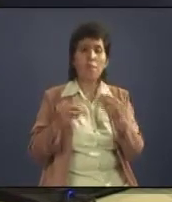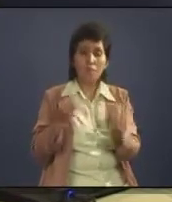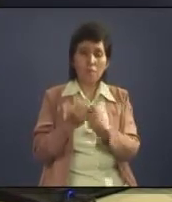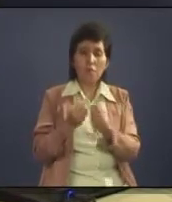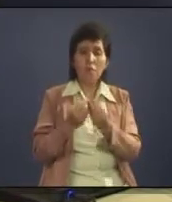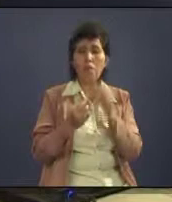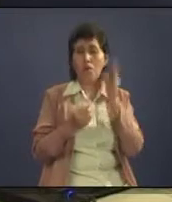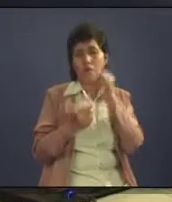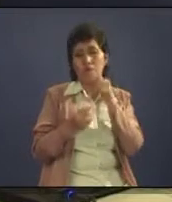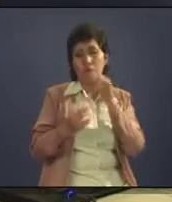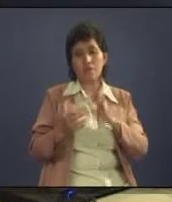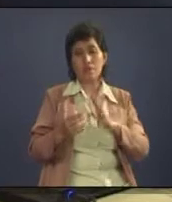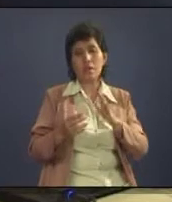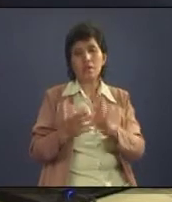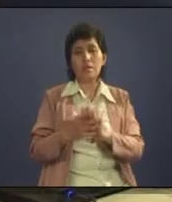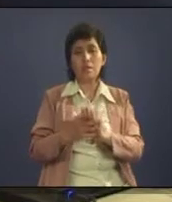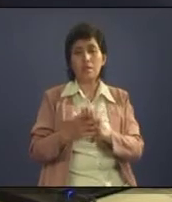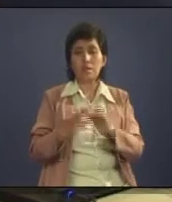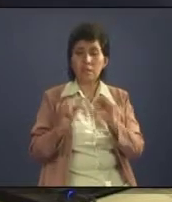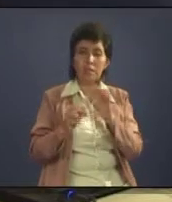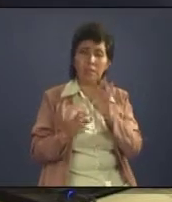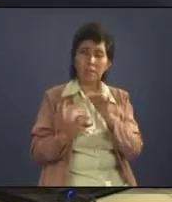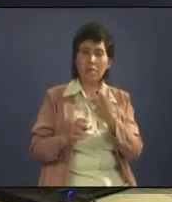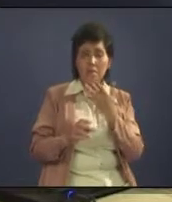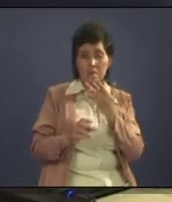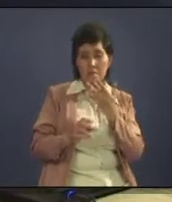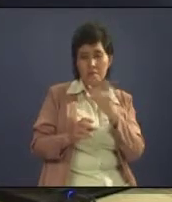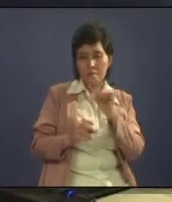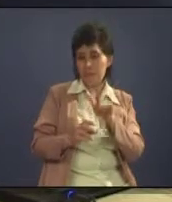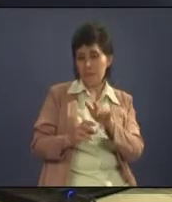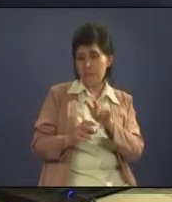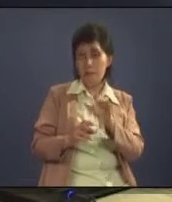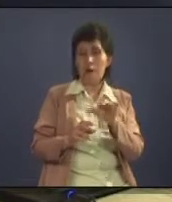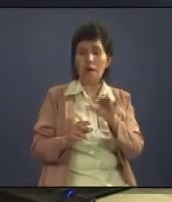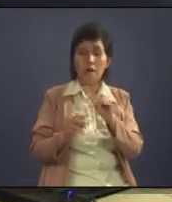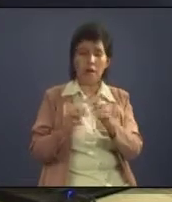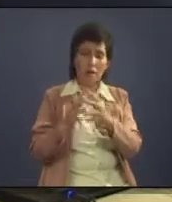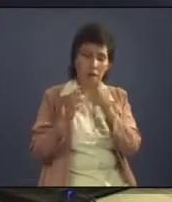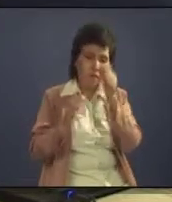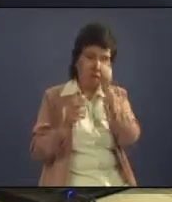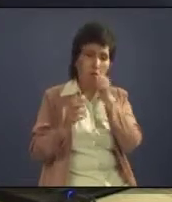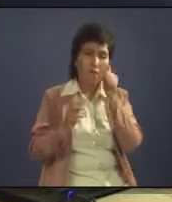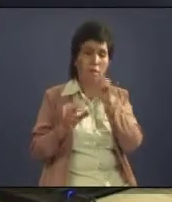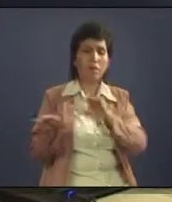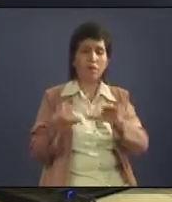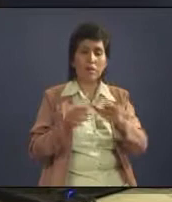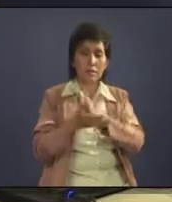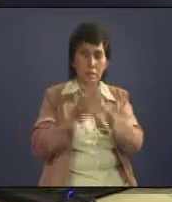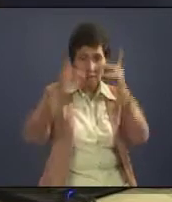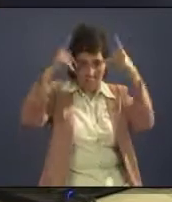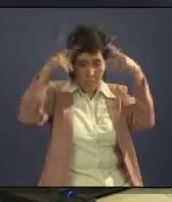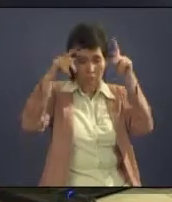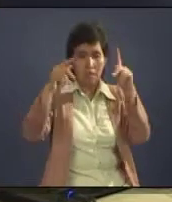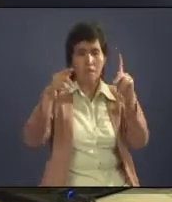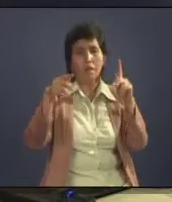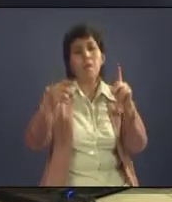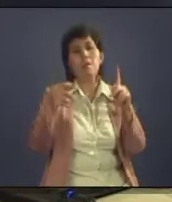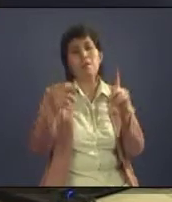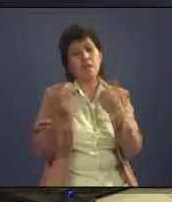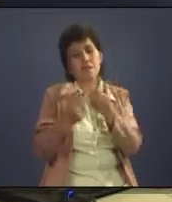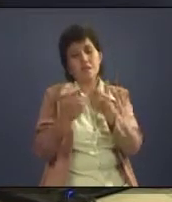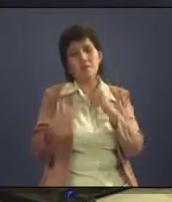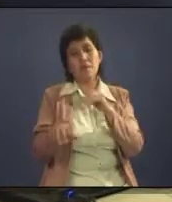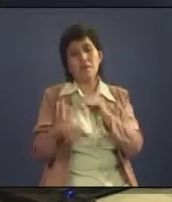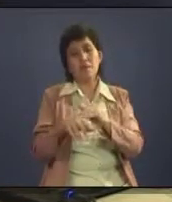female? I mean, do they prefer an African to hold the position of a president more than